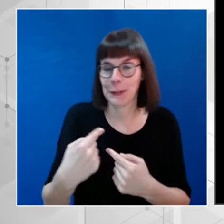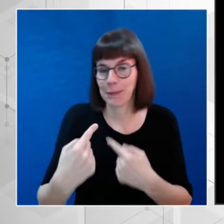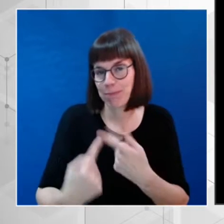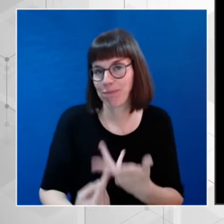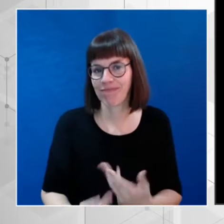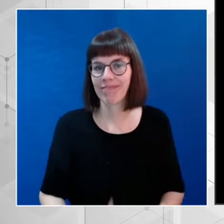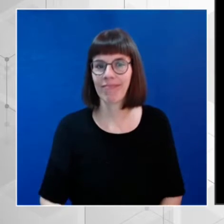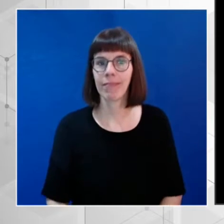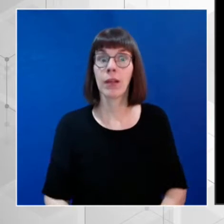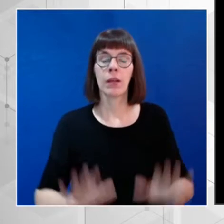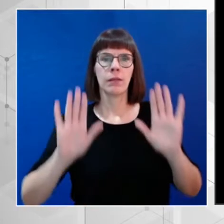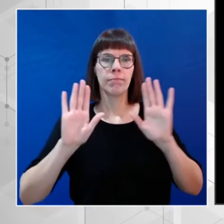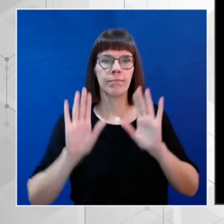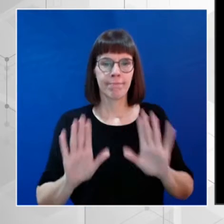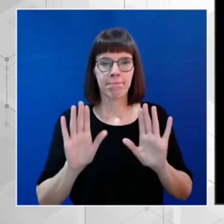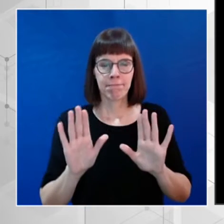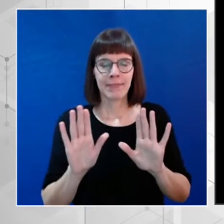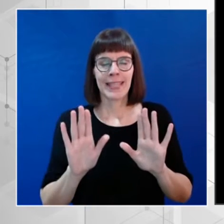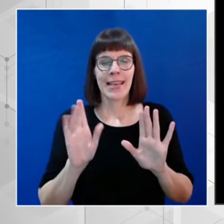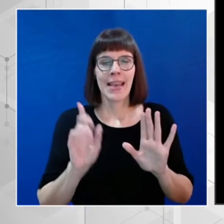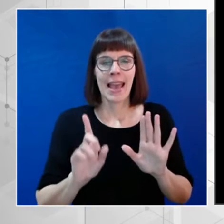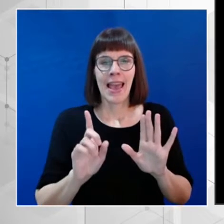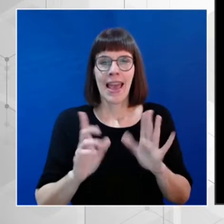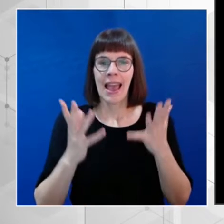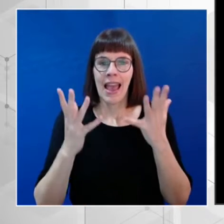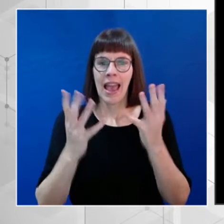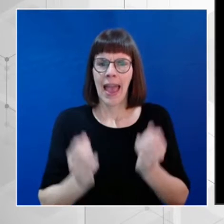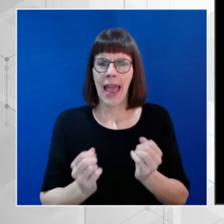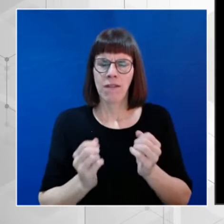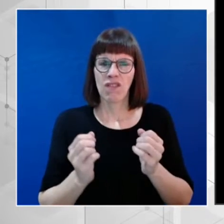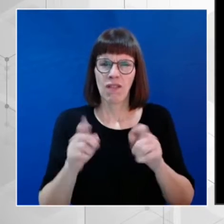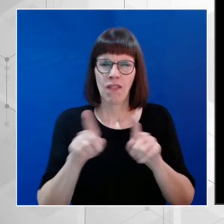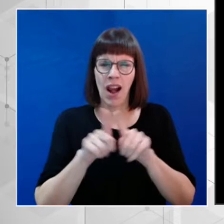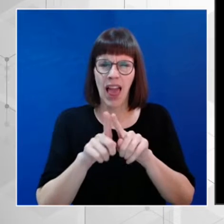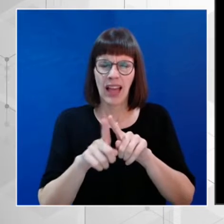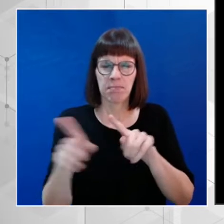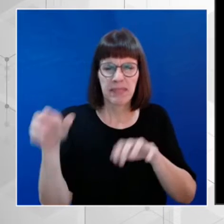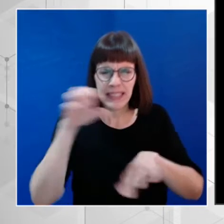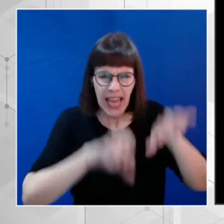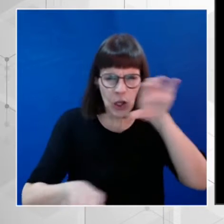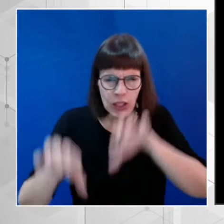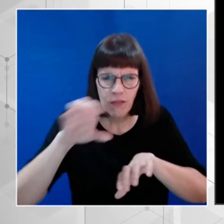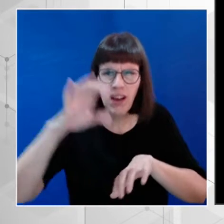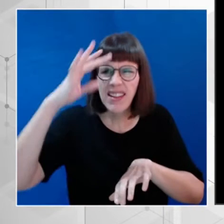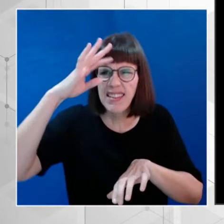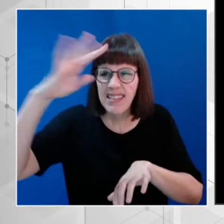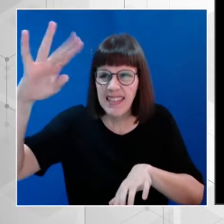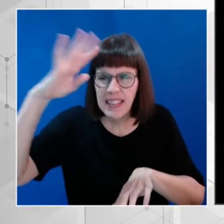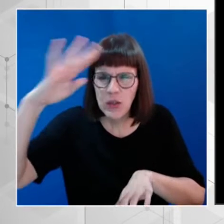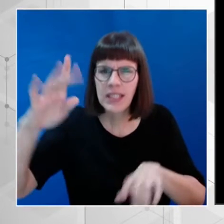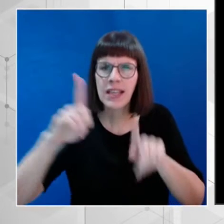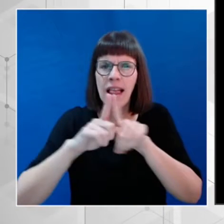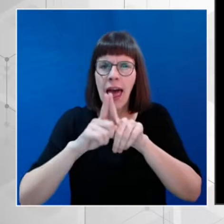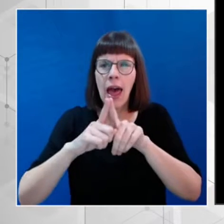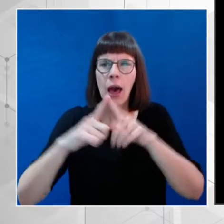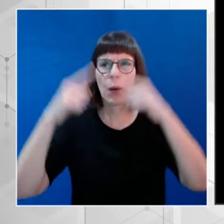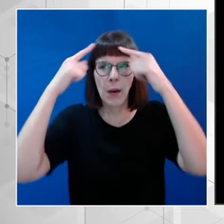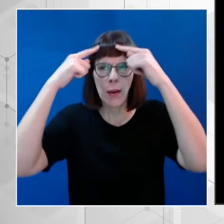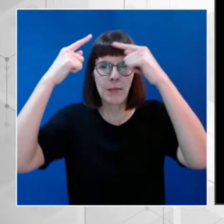without diving too deep into the scientific and theoretical aspects of neurodiversity, a very short